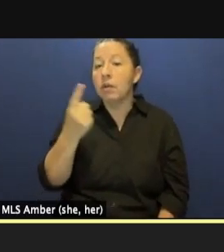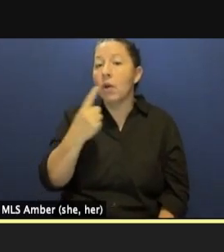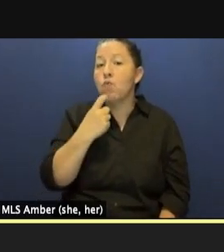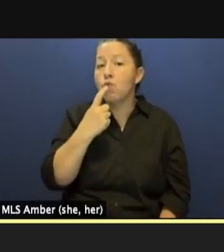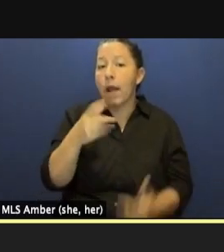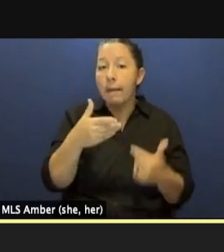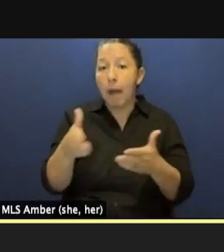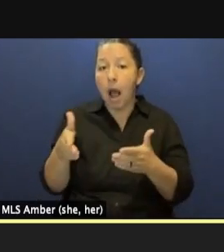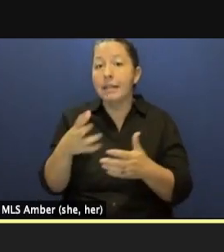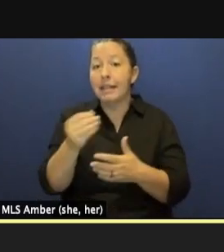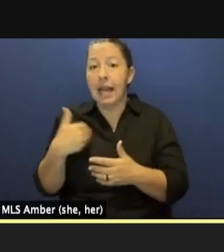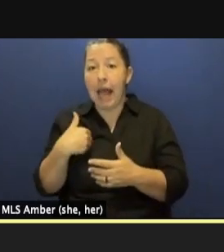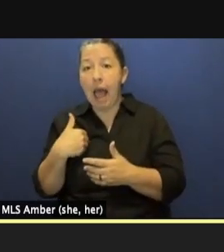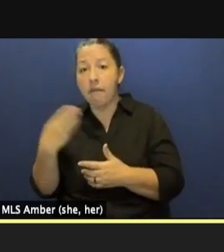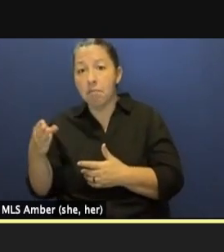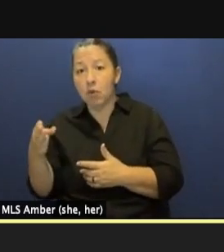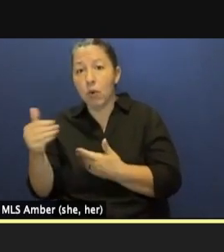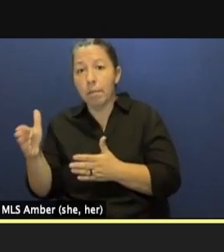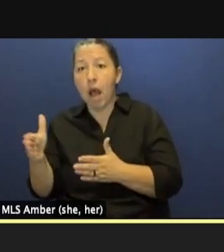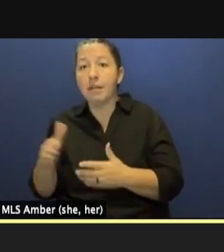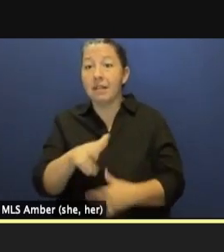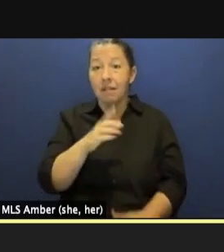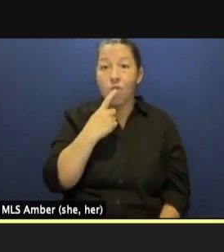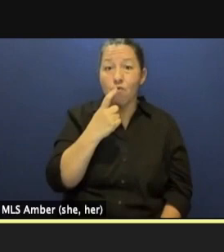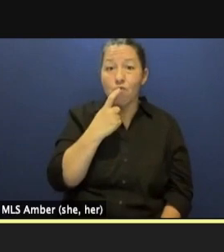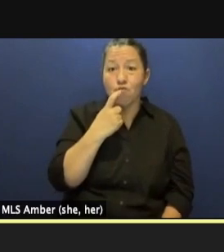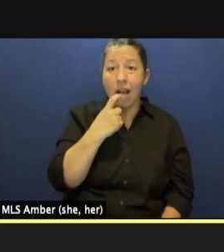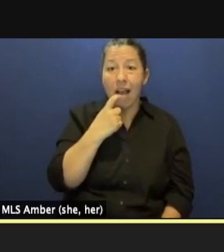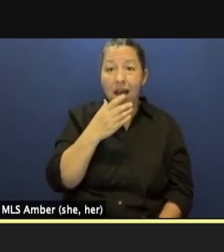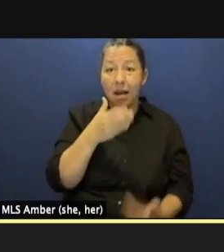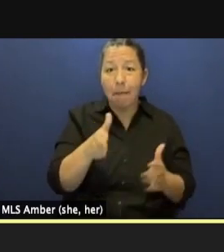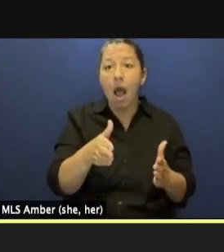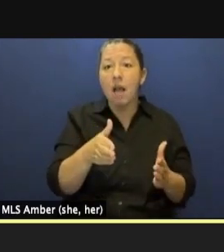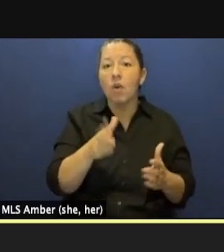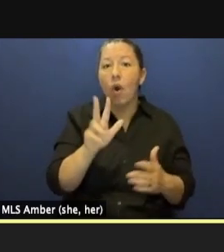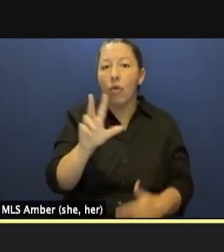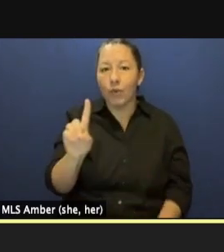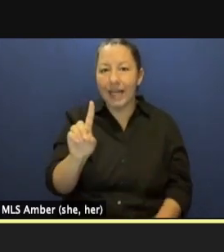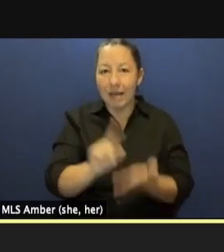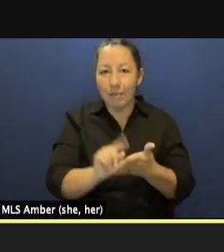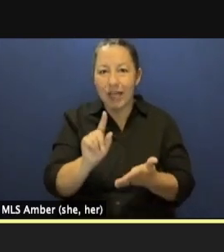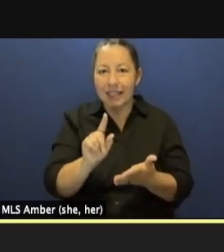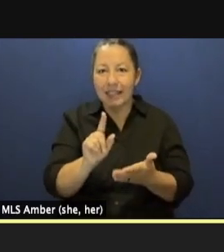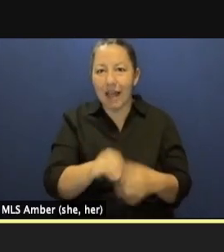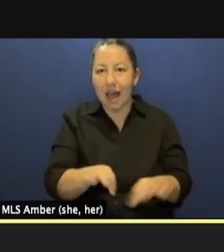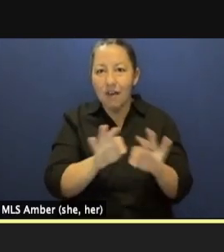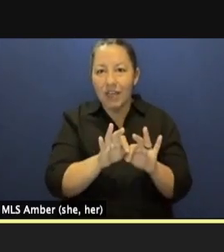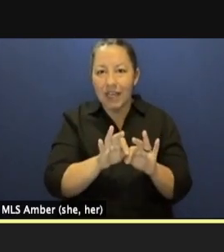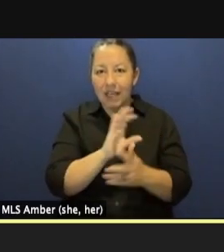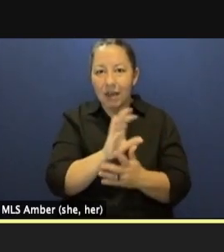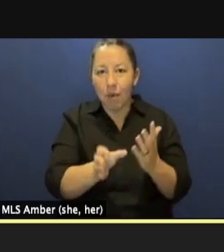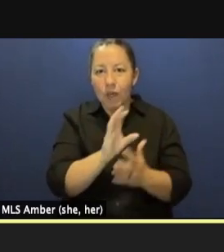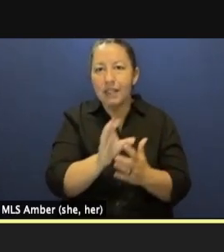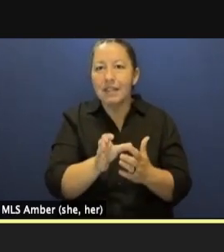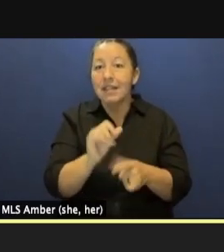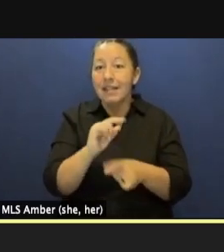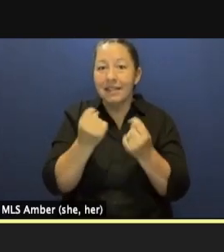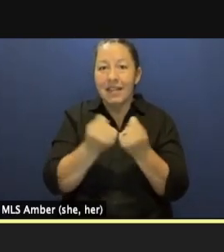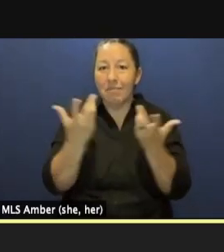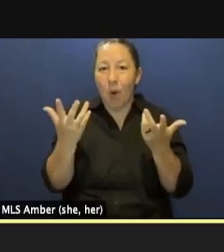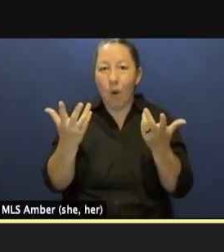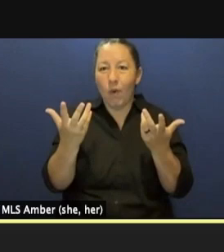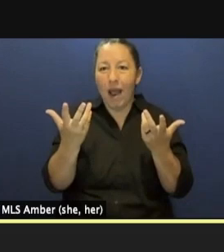well, are 3D prints of key components, and the team is already practicing assembling the